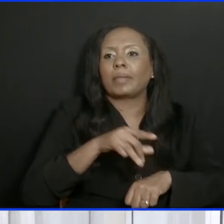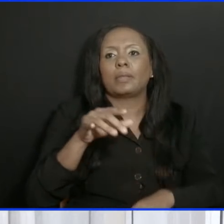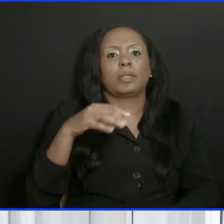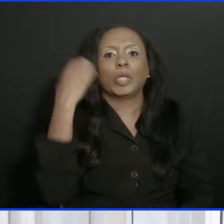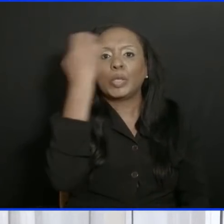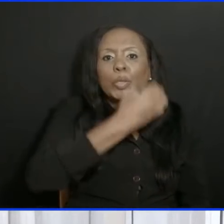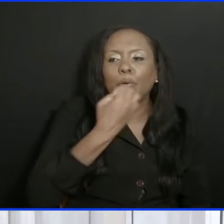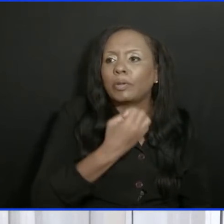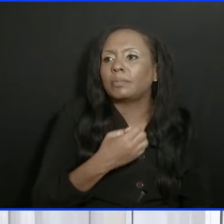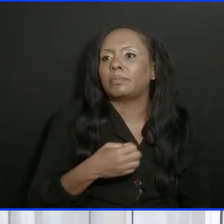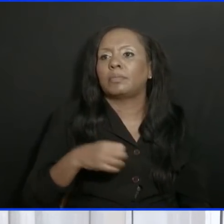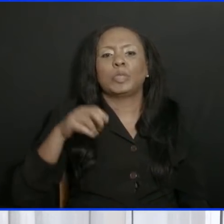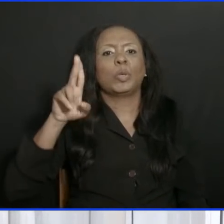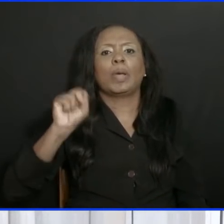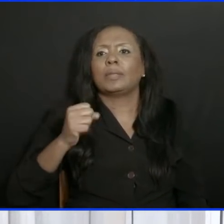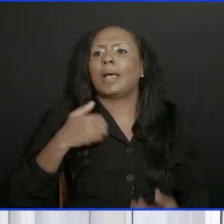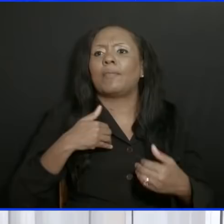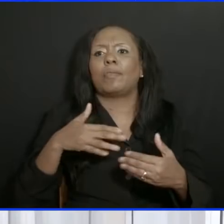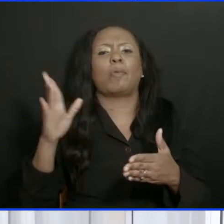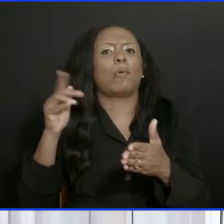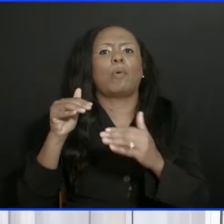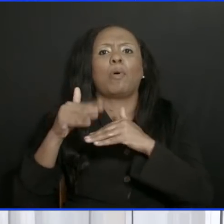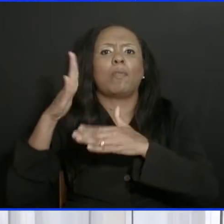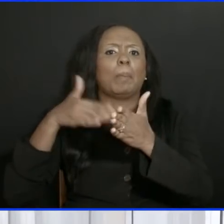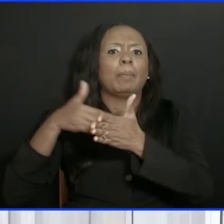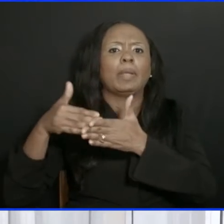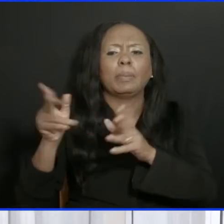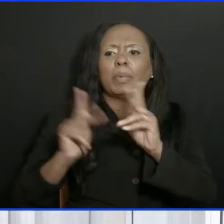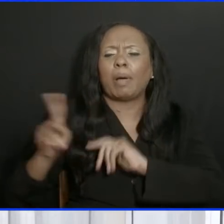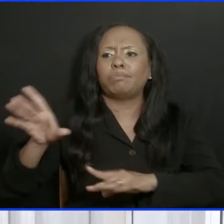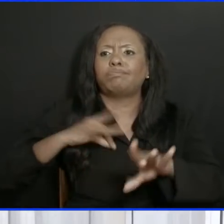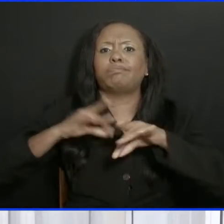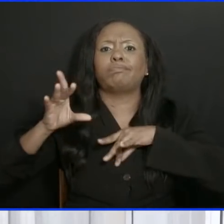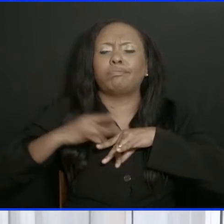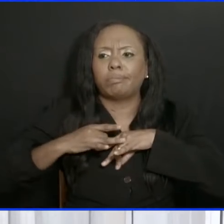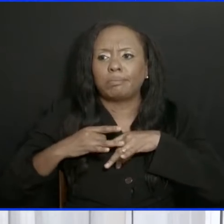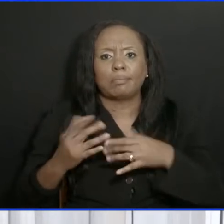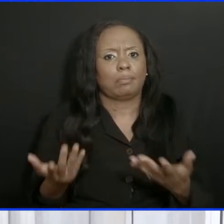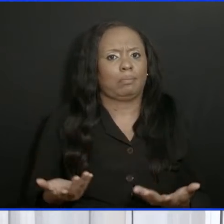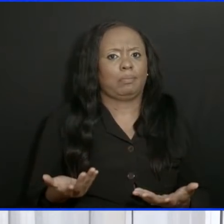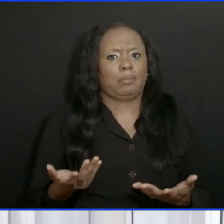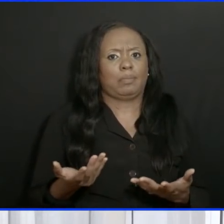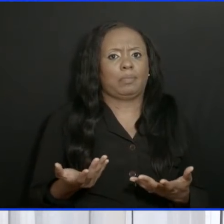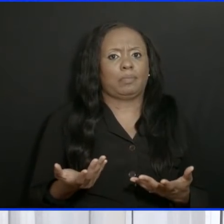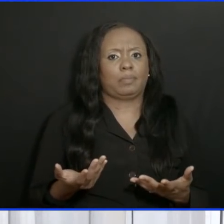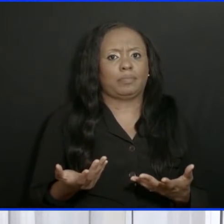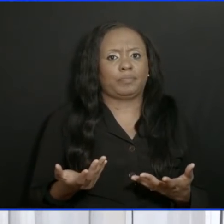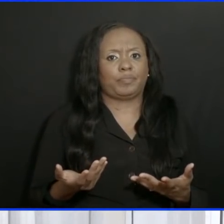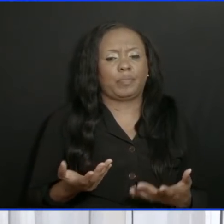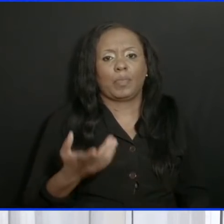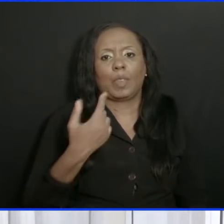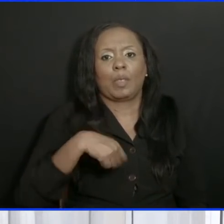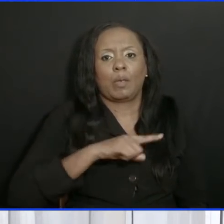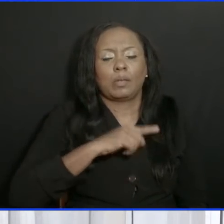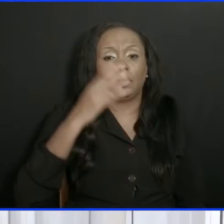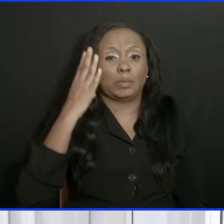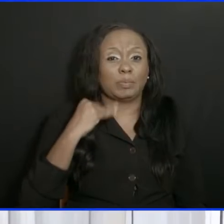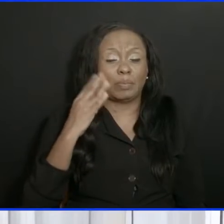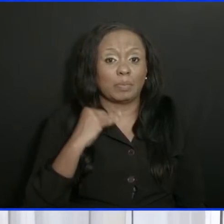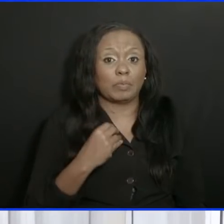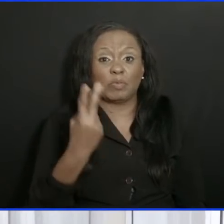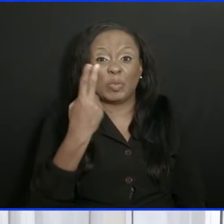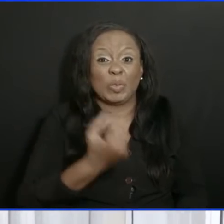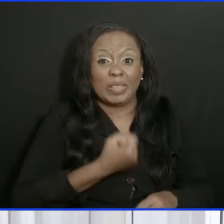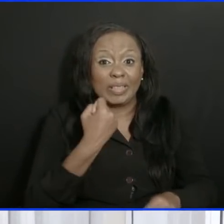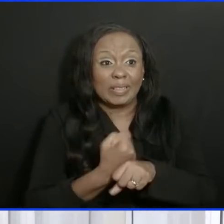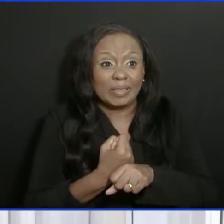and from the countries from Asia. So that we know that this 2-year exercise that we've been going through is hard.